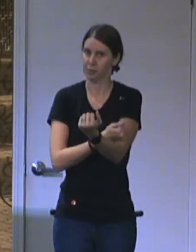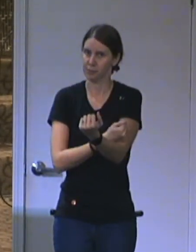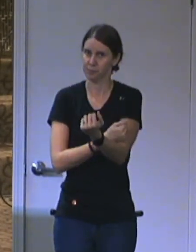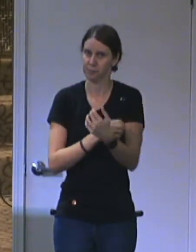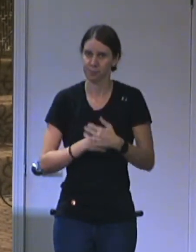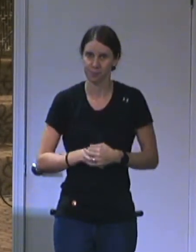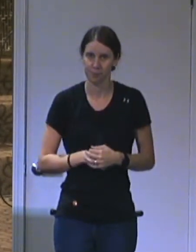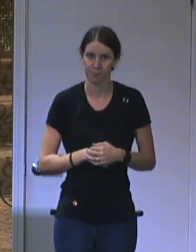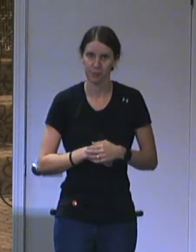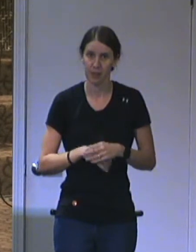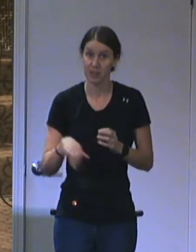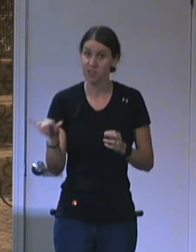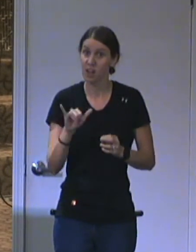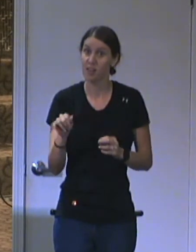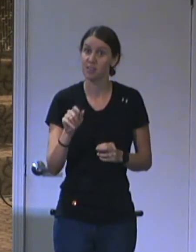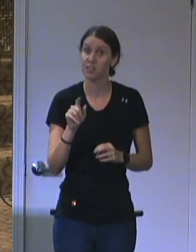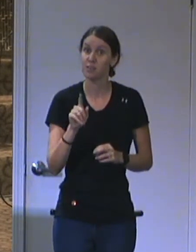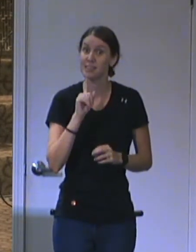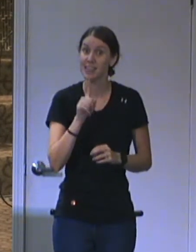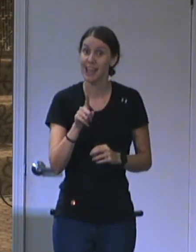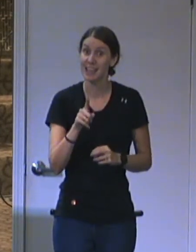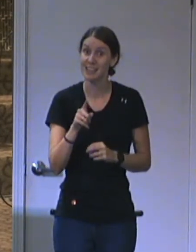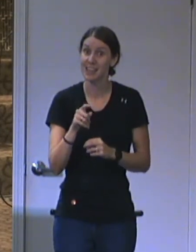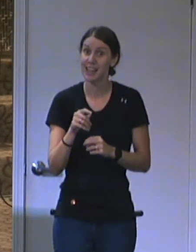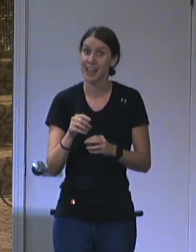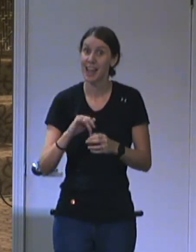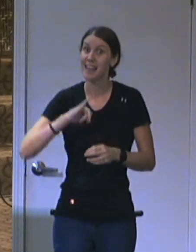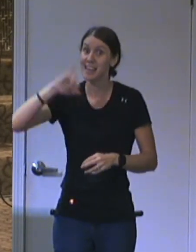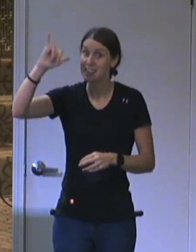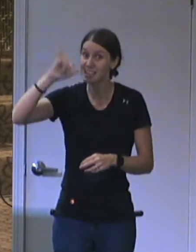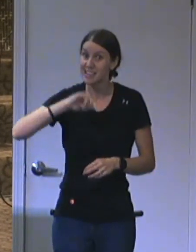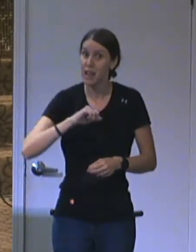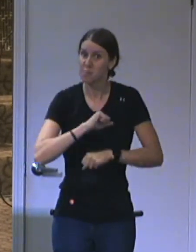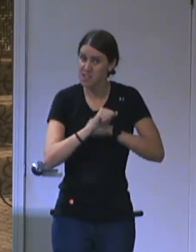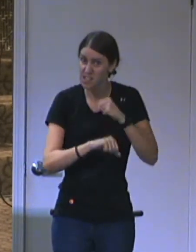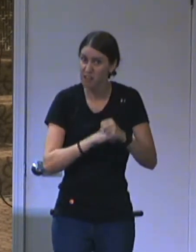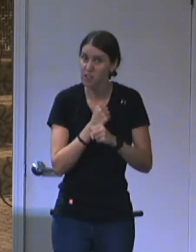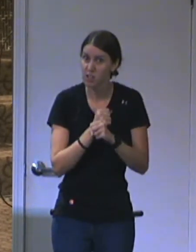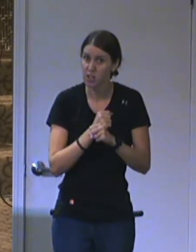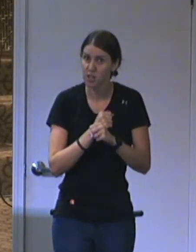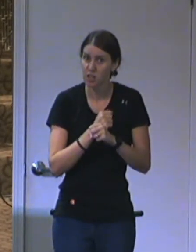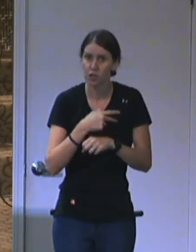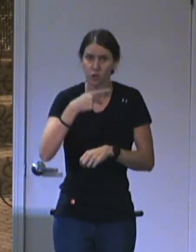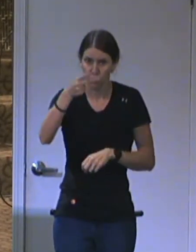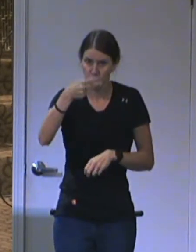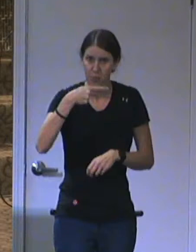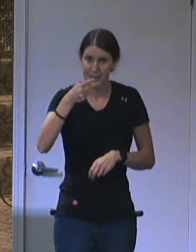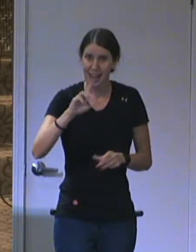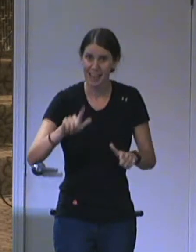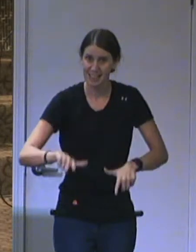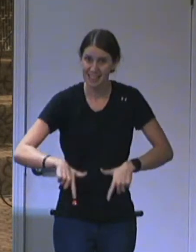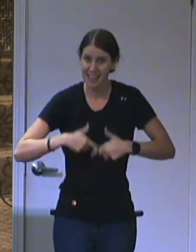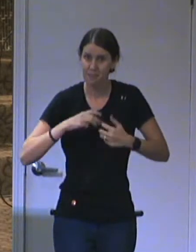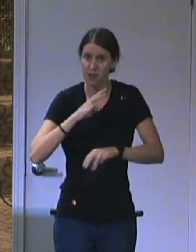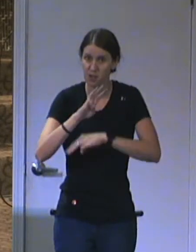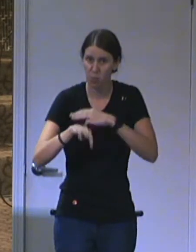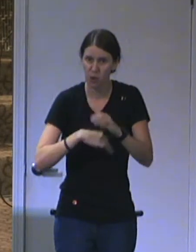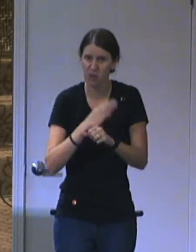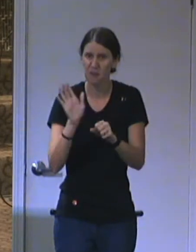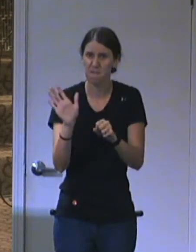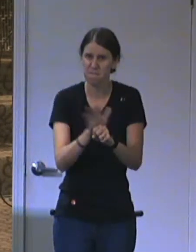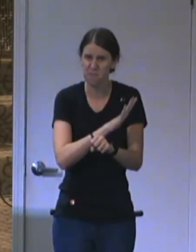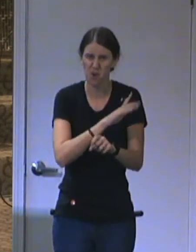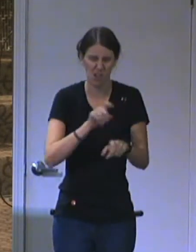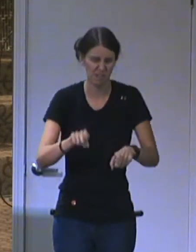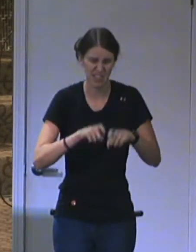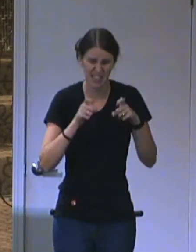But he also says, in the fellowship of his sufferings, when we live in an evil, sin-cursed world, surrounded by evil